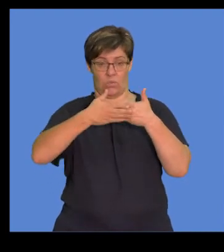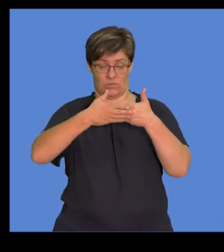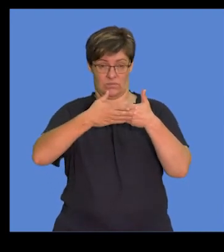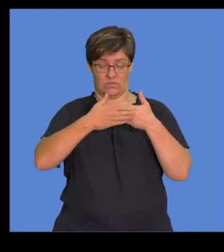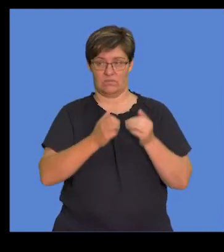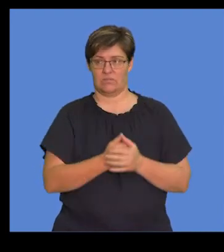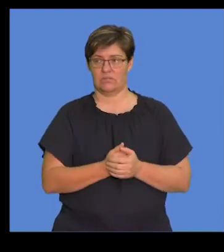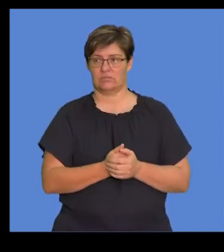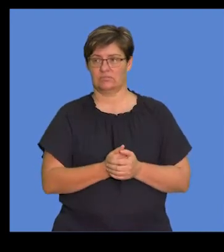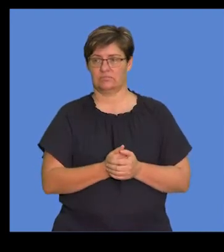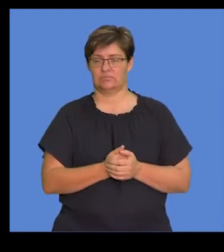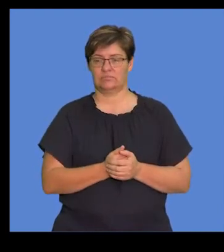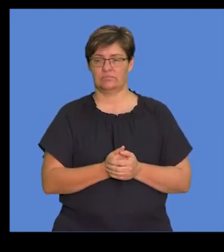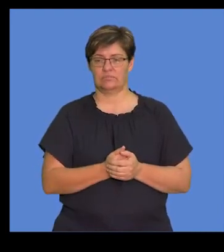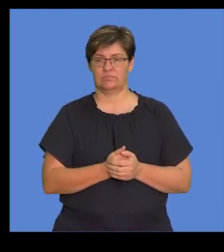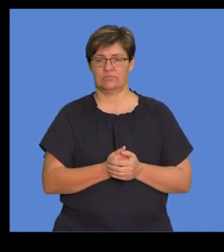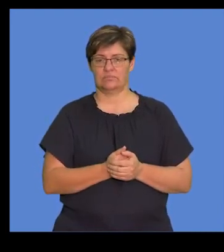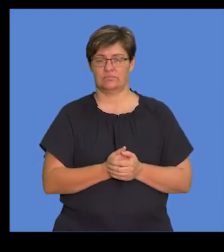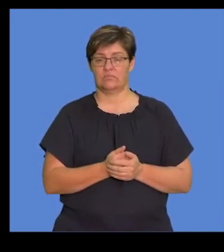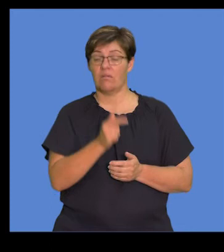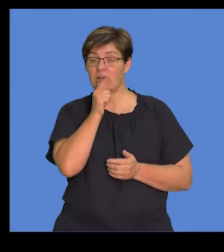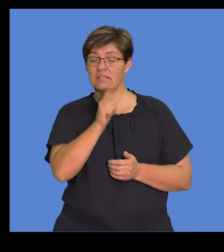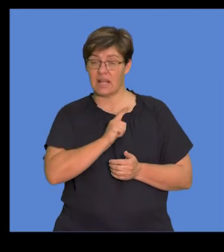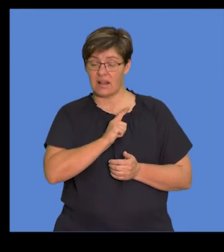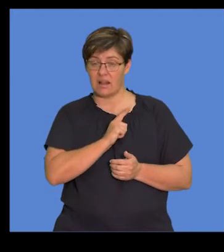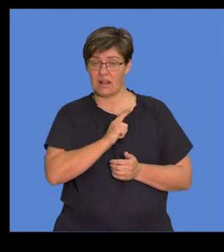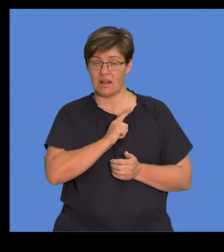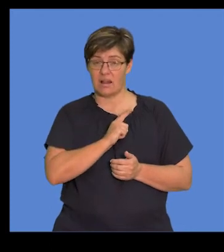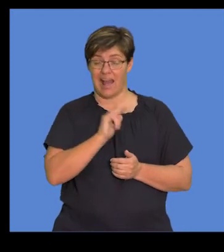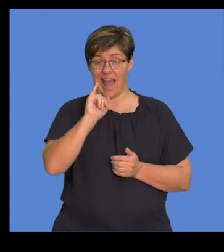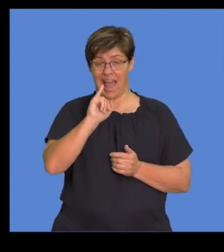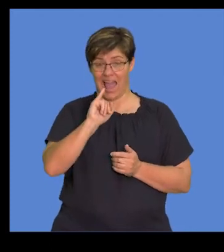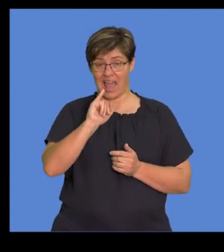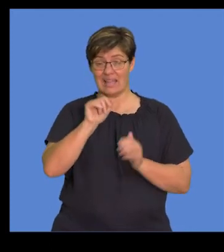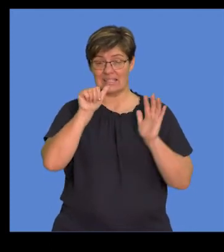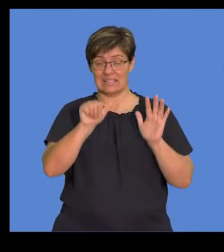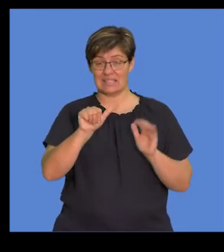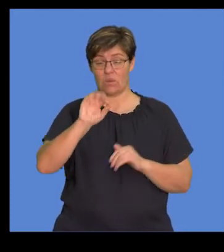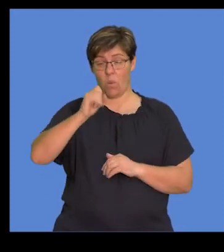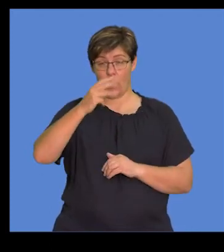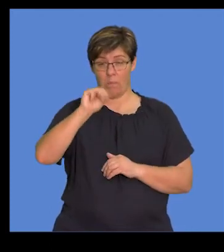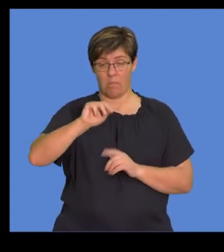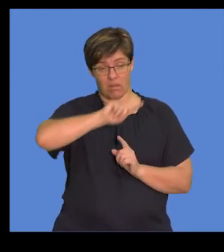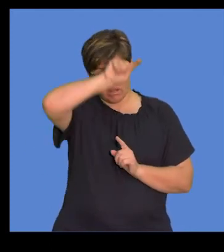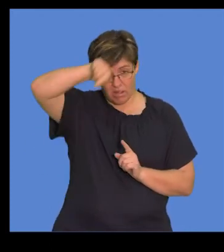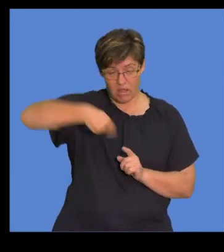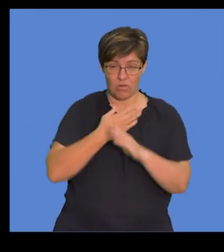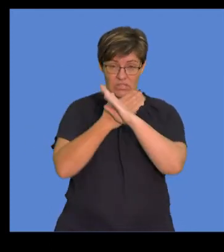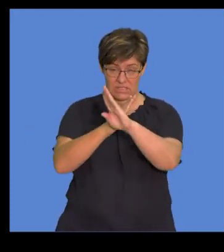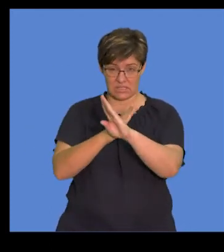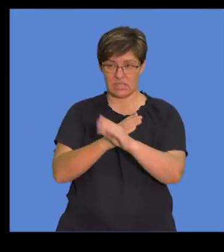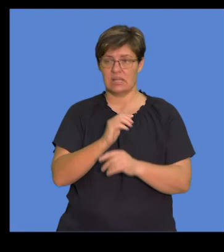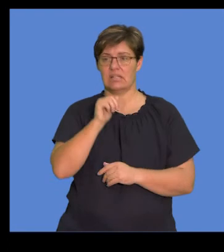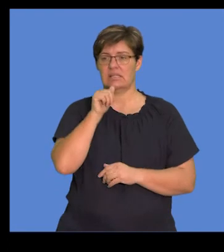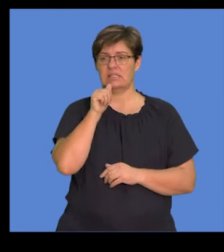If the switch S is closed, we are told that the current in the 6 ohm resistor is 0.6